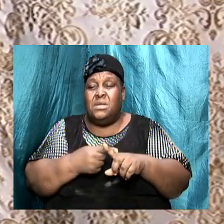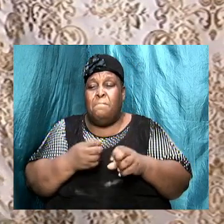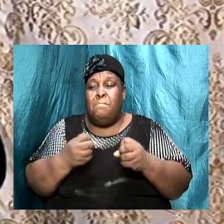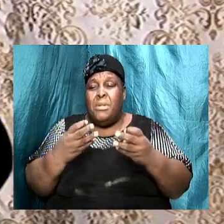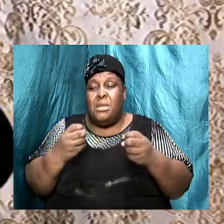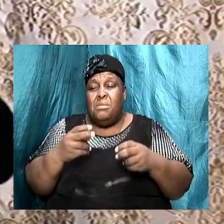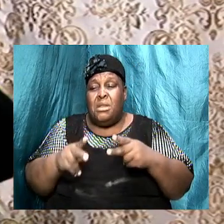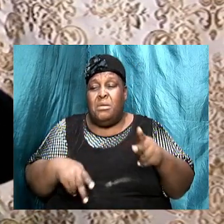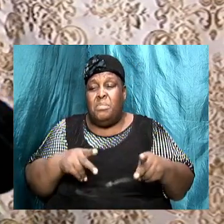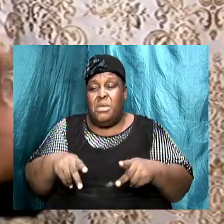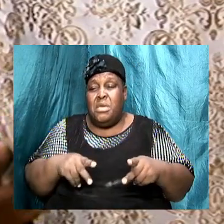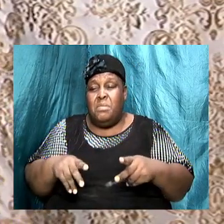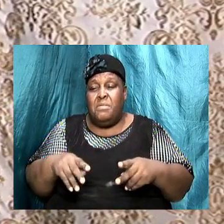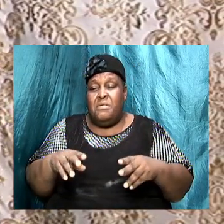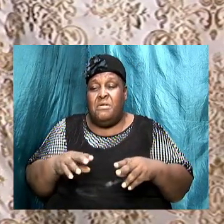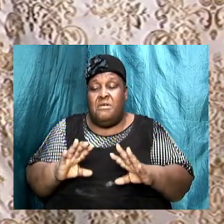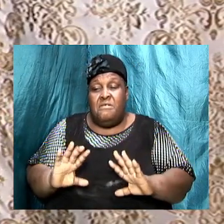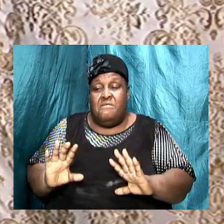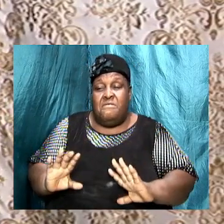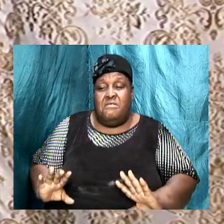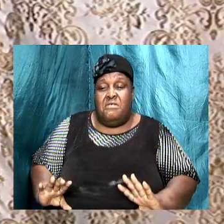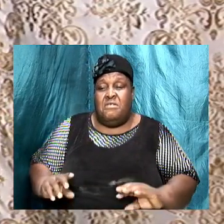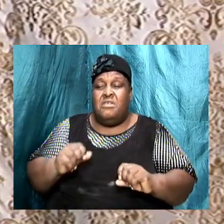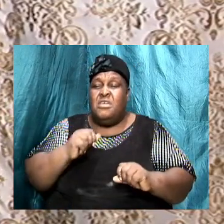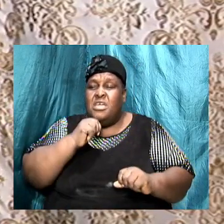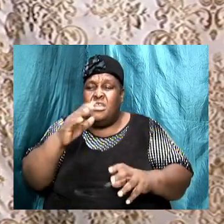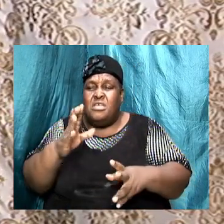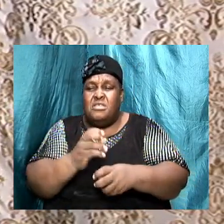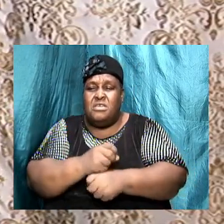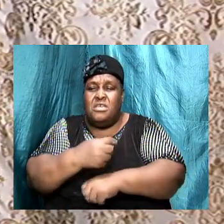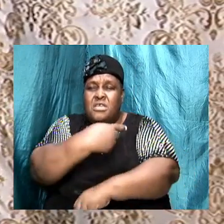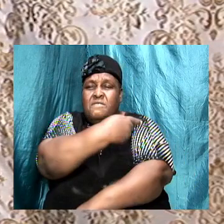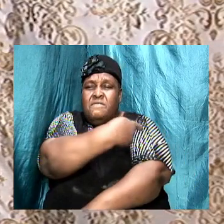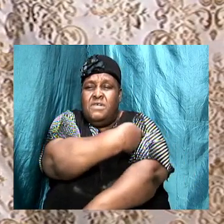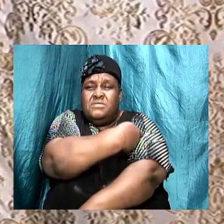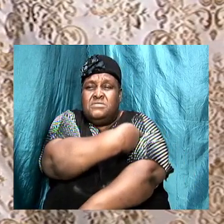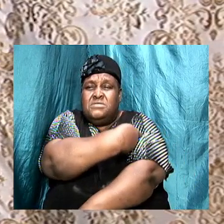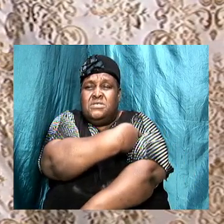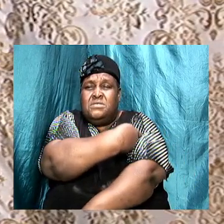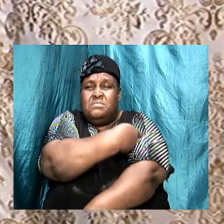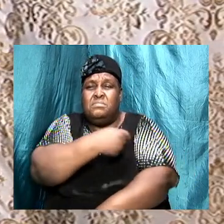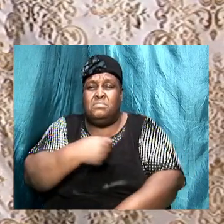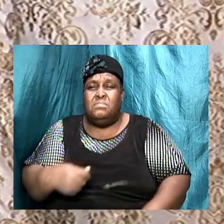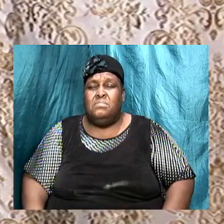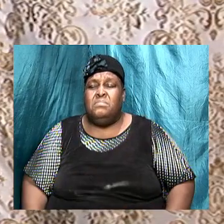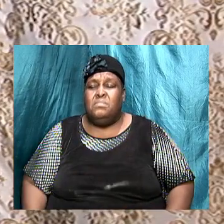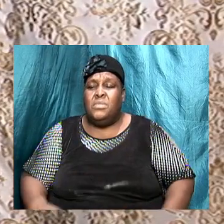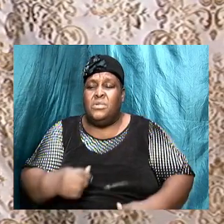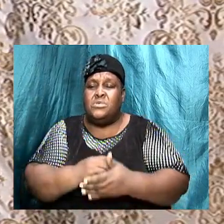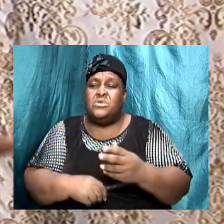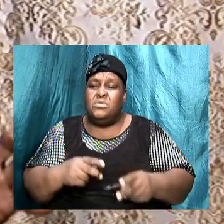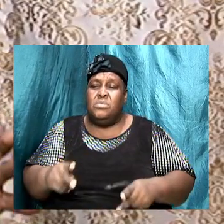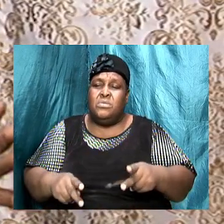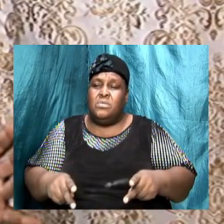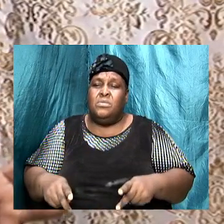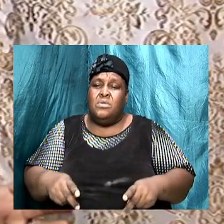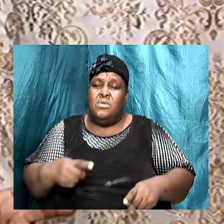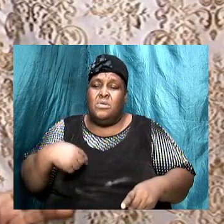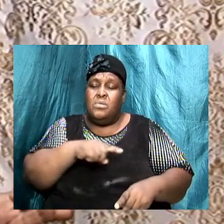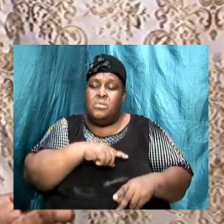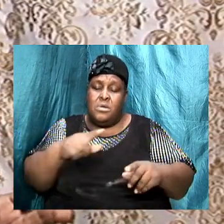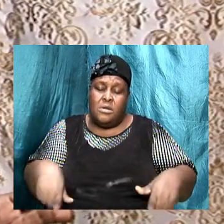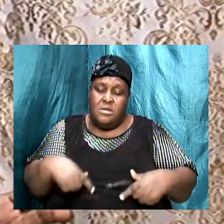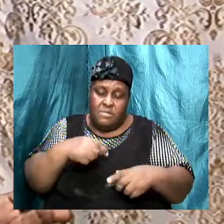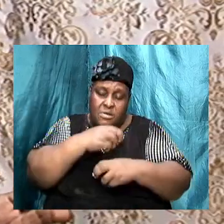and, persons say that they're not taking the vaccine. And some persons, look here, we are living in a